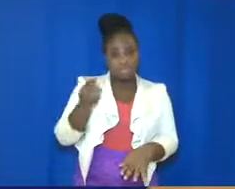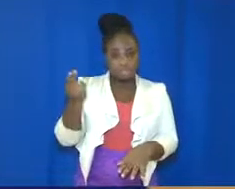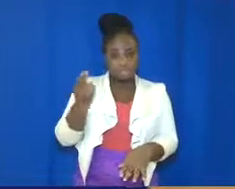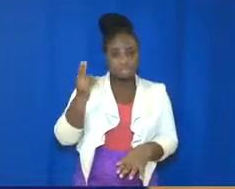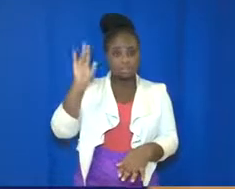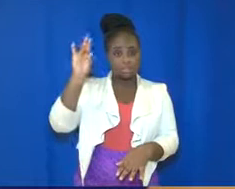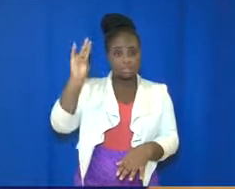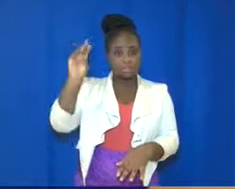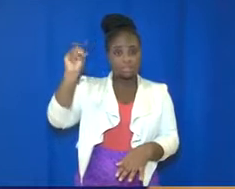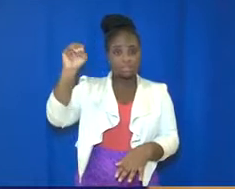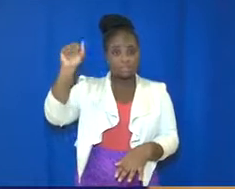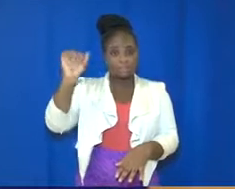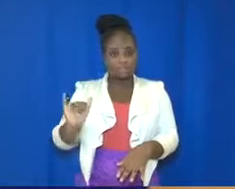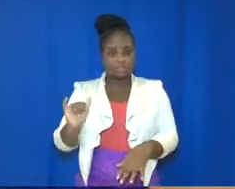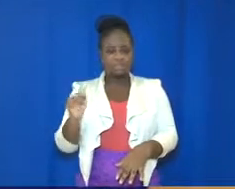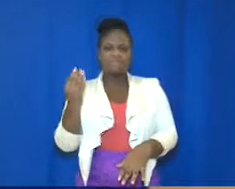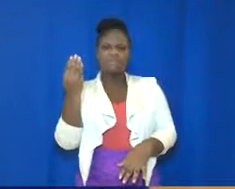Thursday, 7th May,